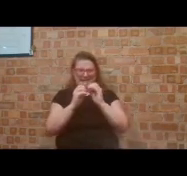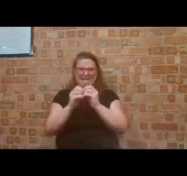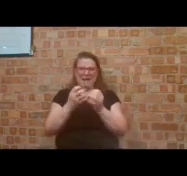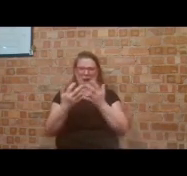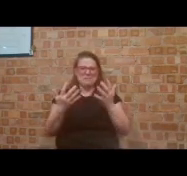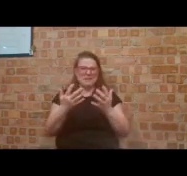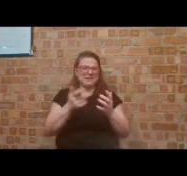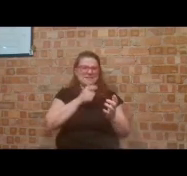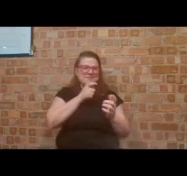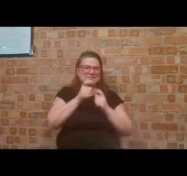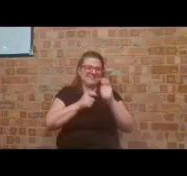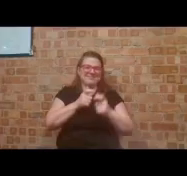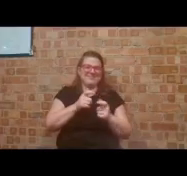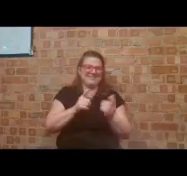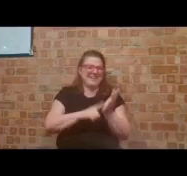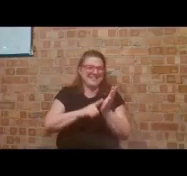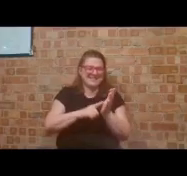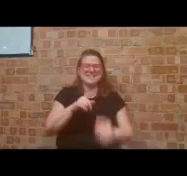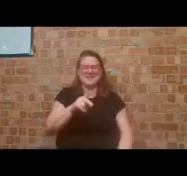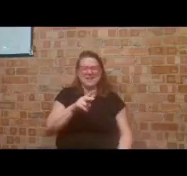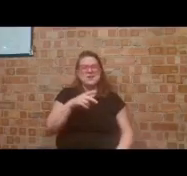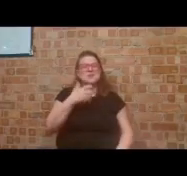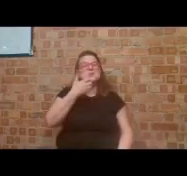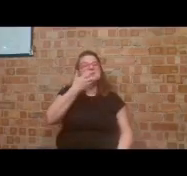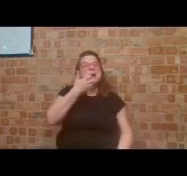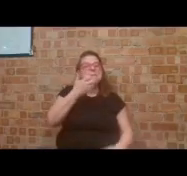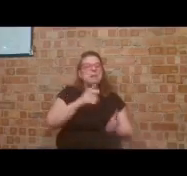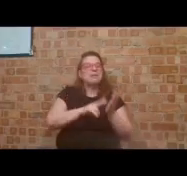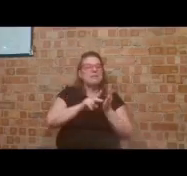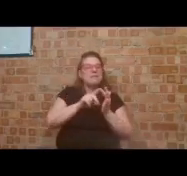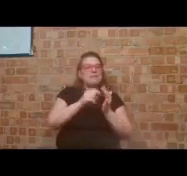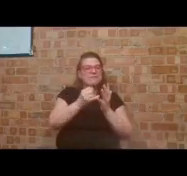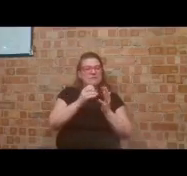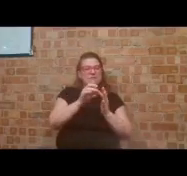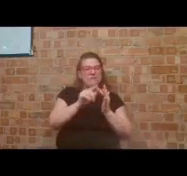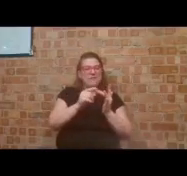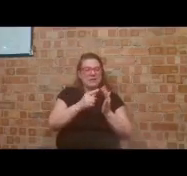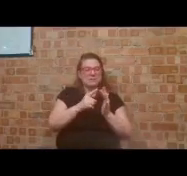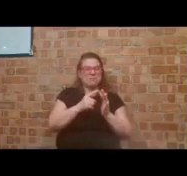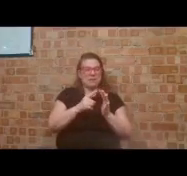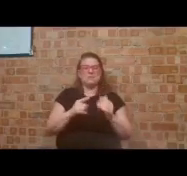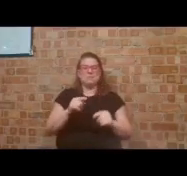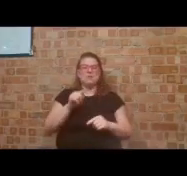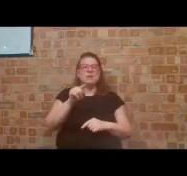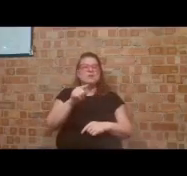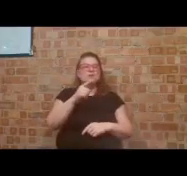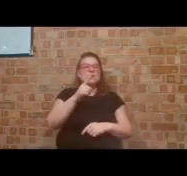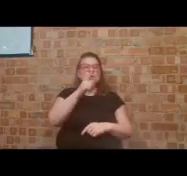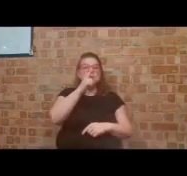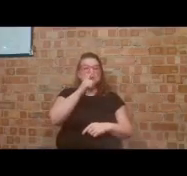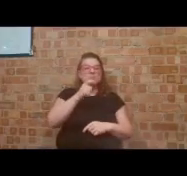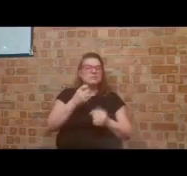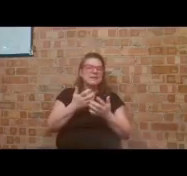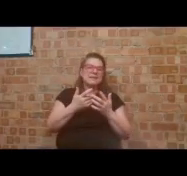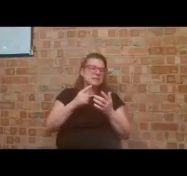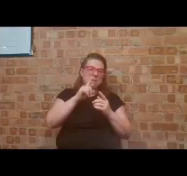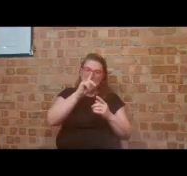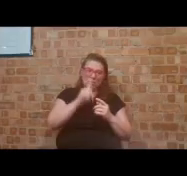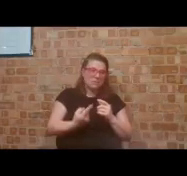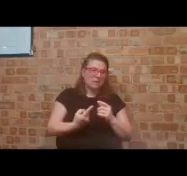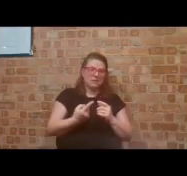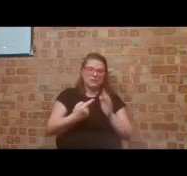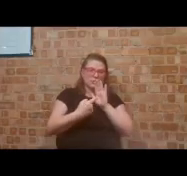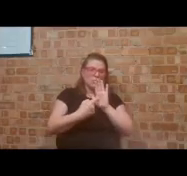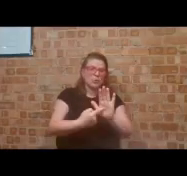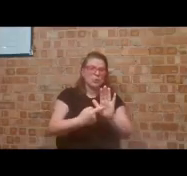more than getting started guides on. There's YouTube videos on all of this sort of stuff. So, it's impossible to show you where all of this is in half an hour,